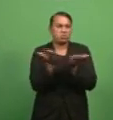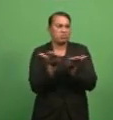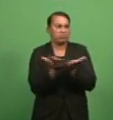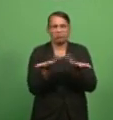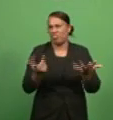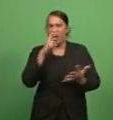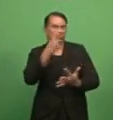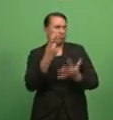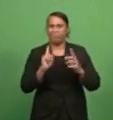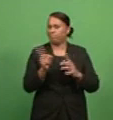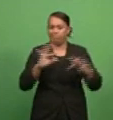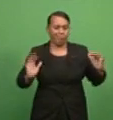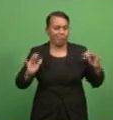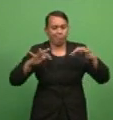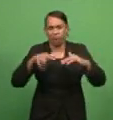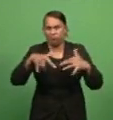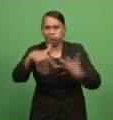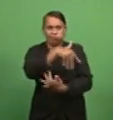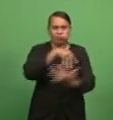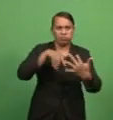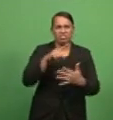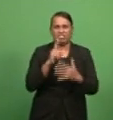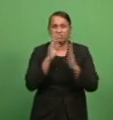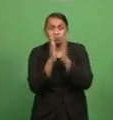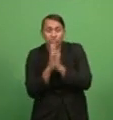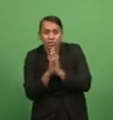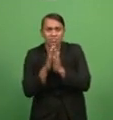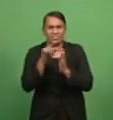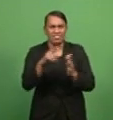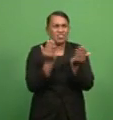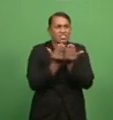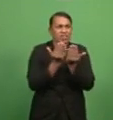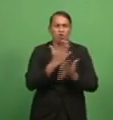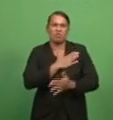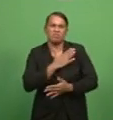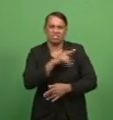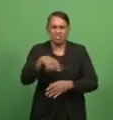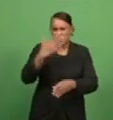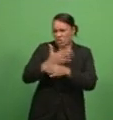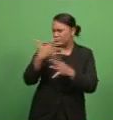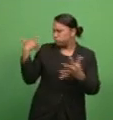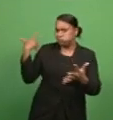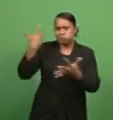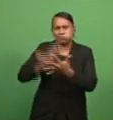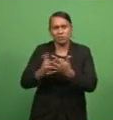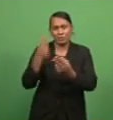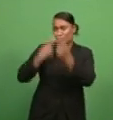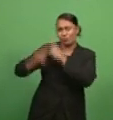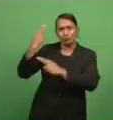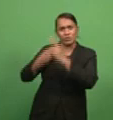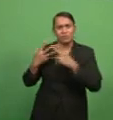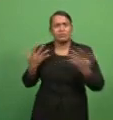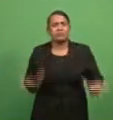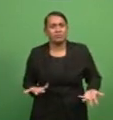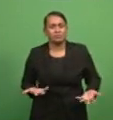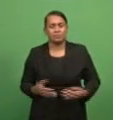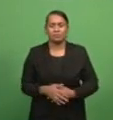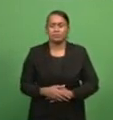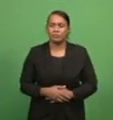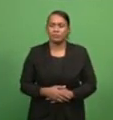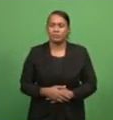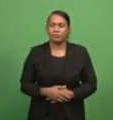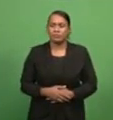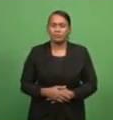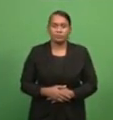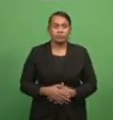numbers to break fast, pray or do charitable work as has been the practice. Pranita Prakash reports. This